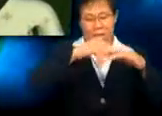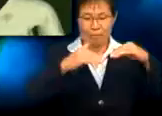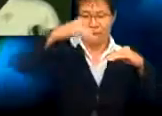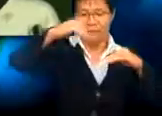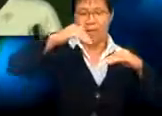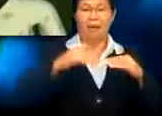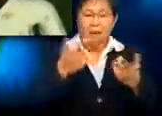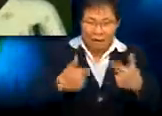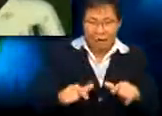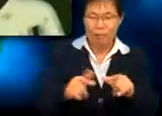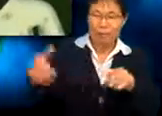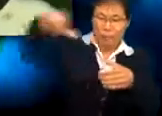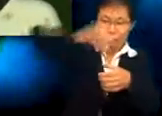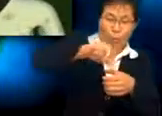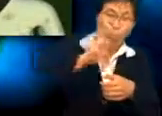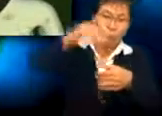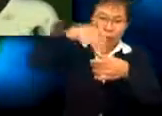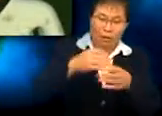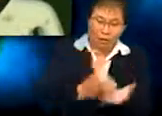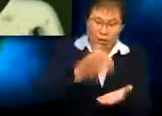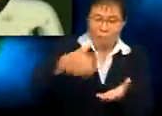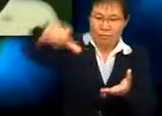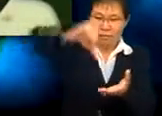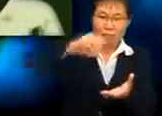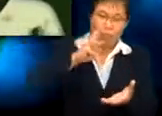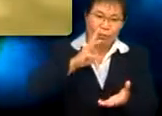Let me pour some water into the beaker.